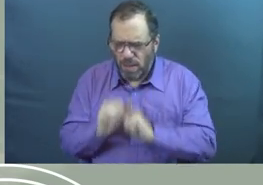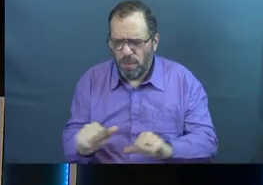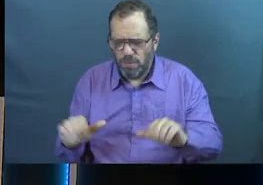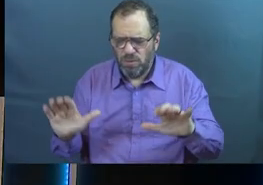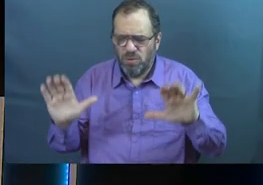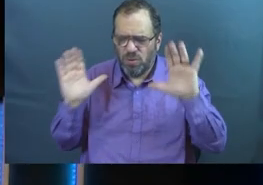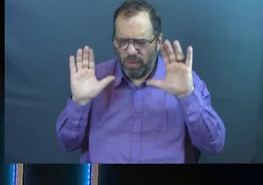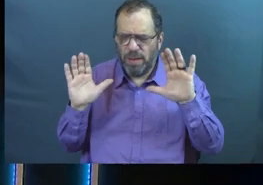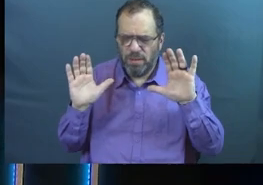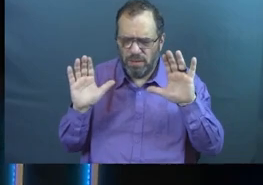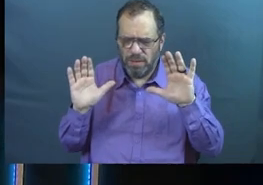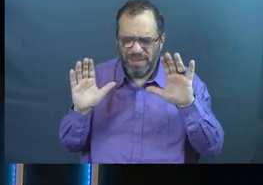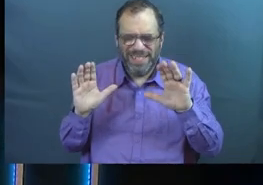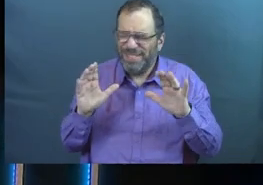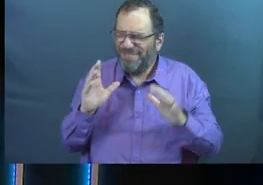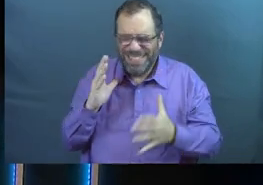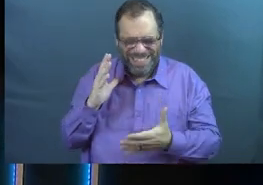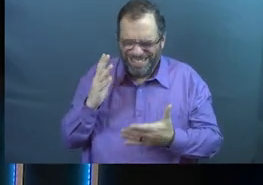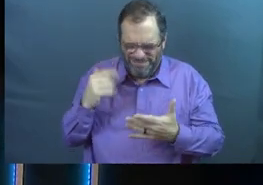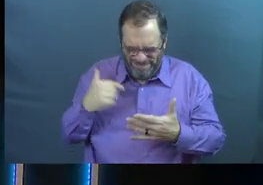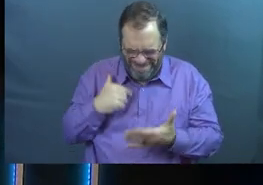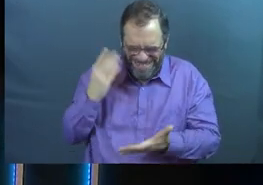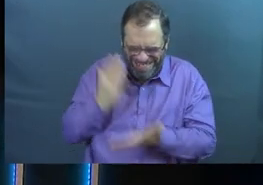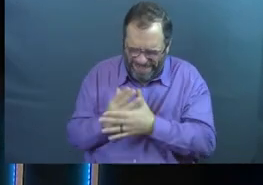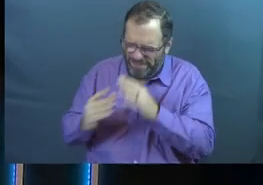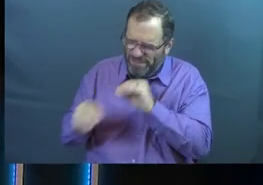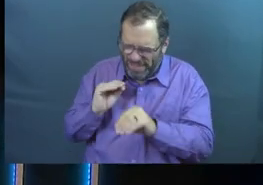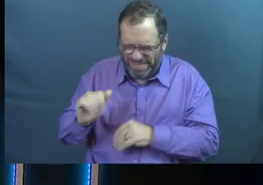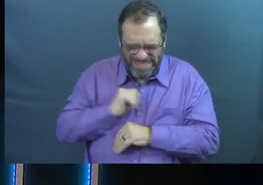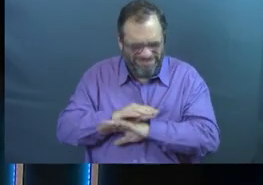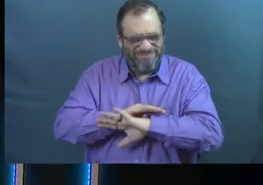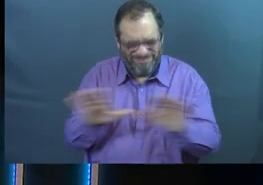surrender. Stop trying to fix things ourselves.